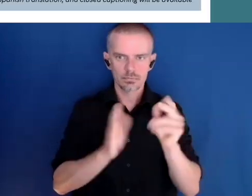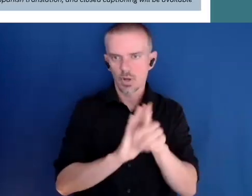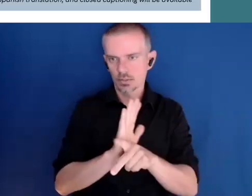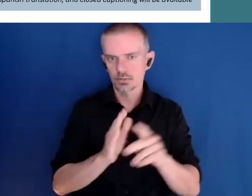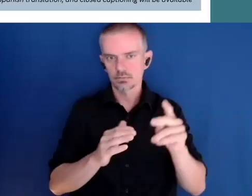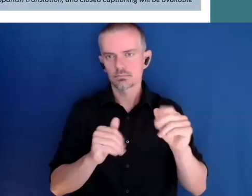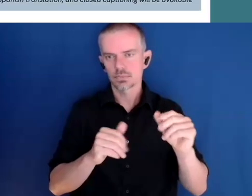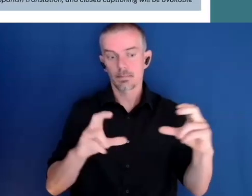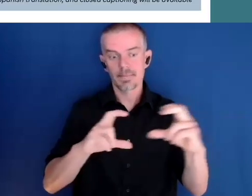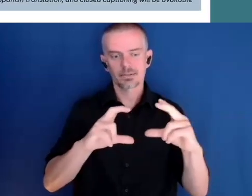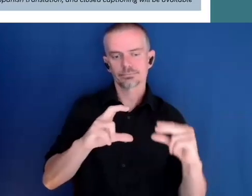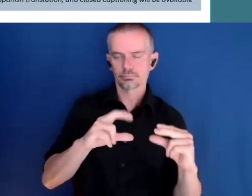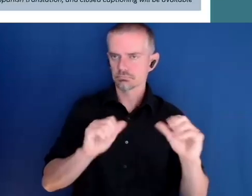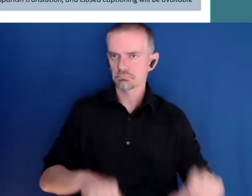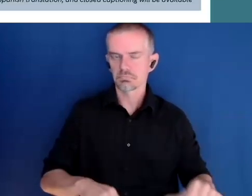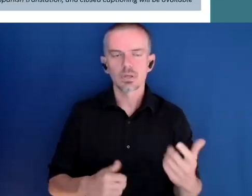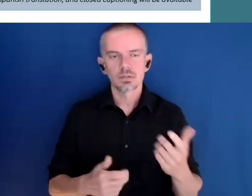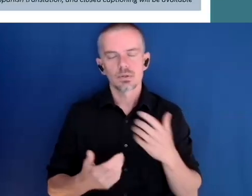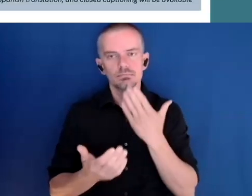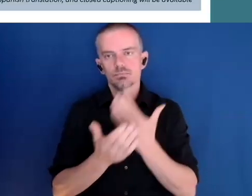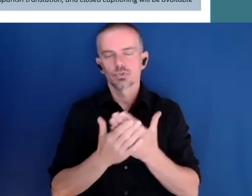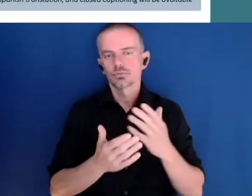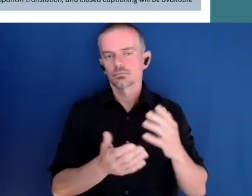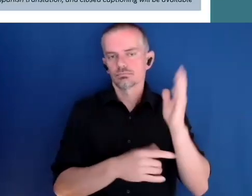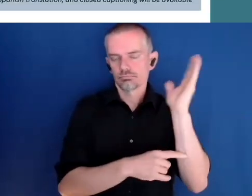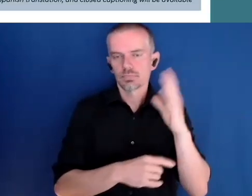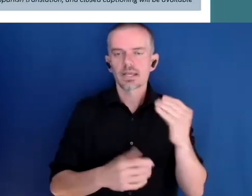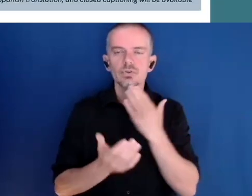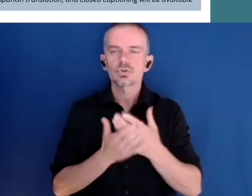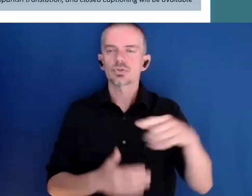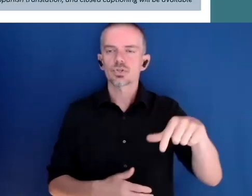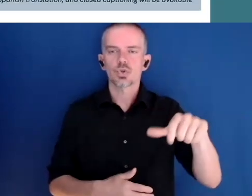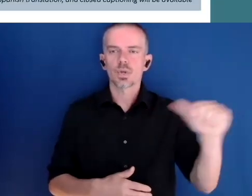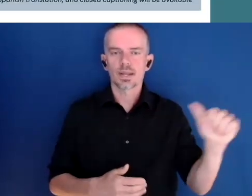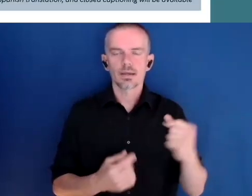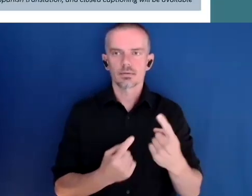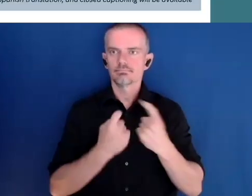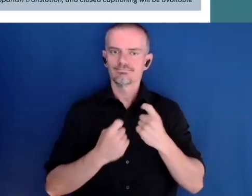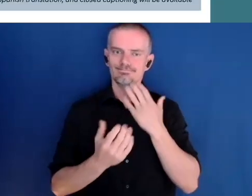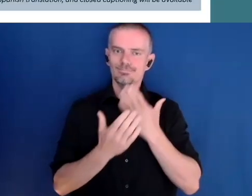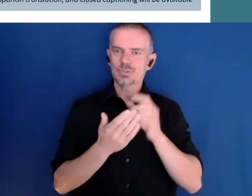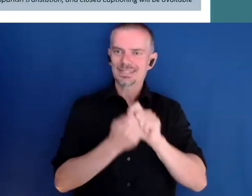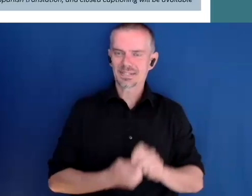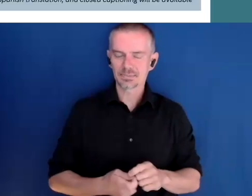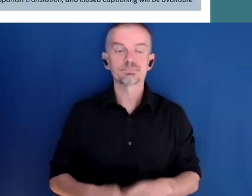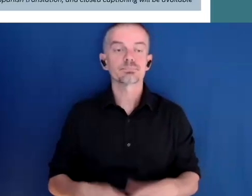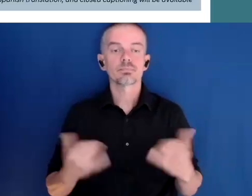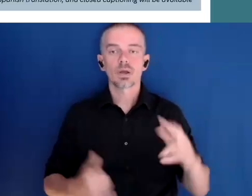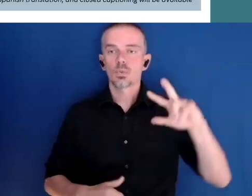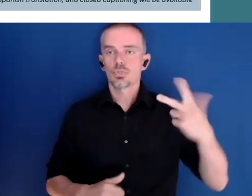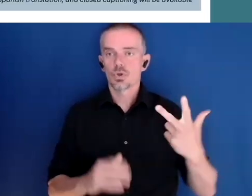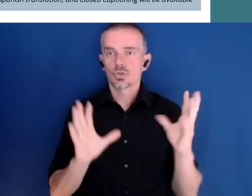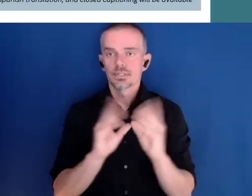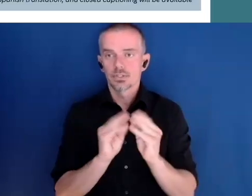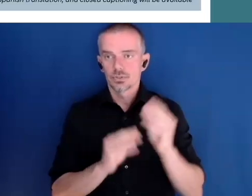questions about that. We also had a great question and answer session that kind of dug into the details. This third session aims